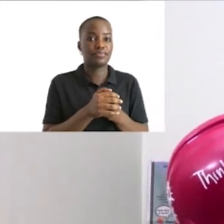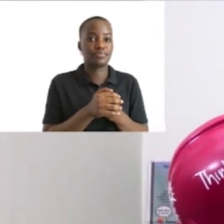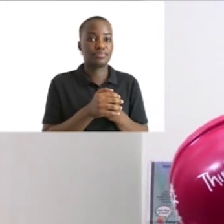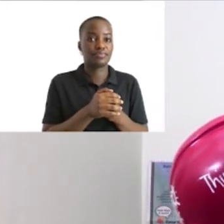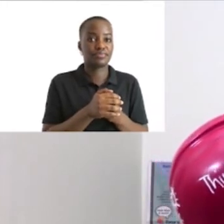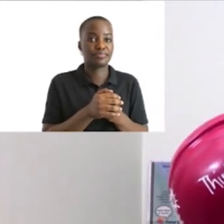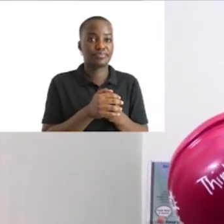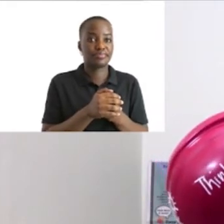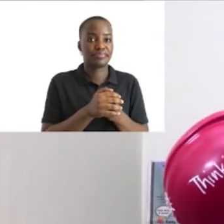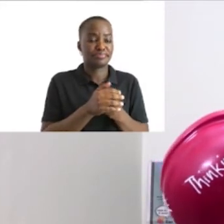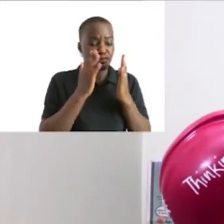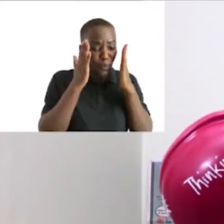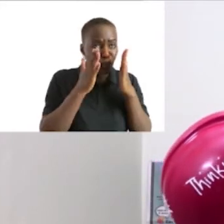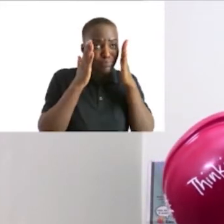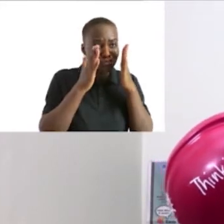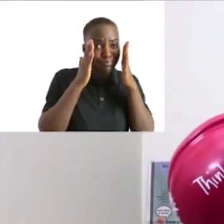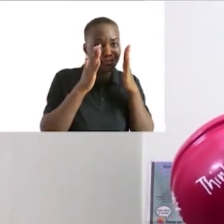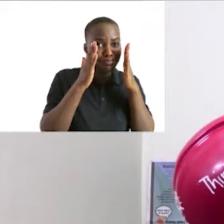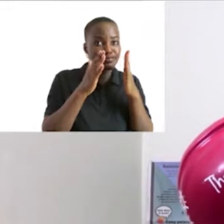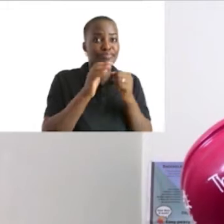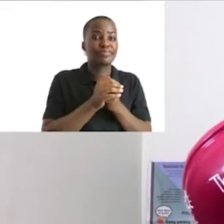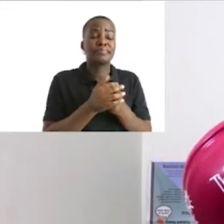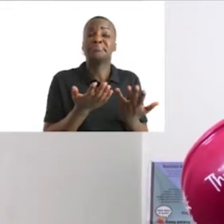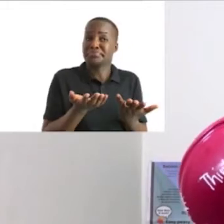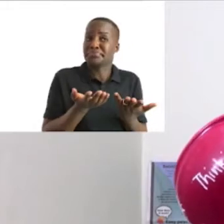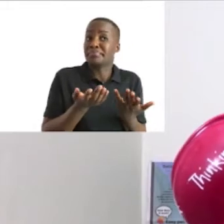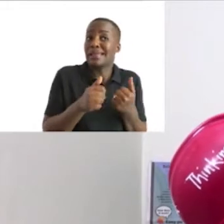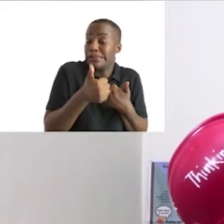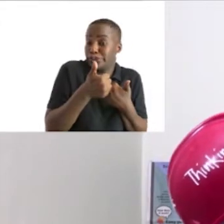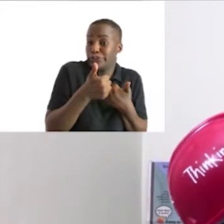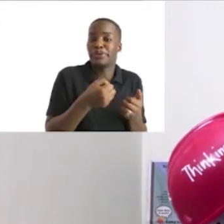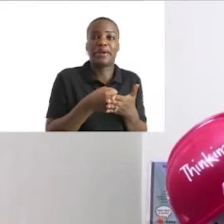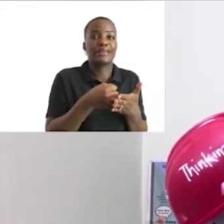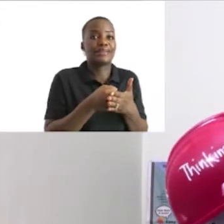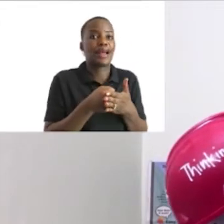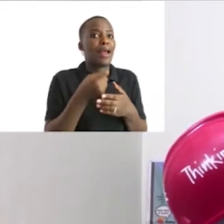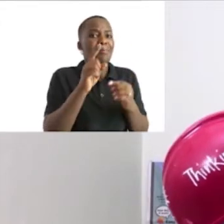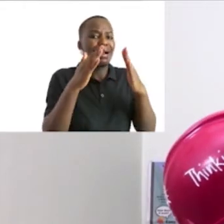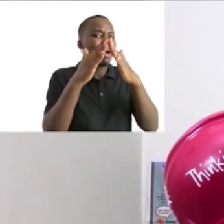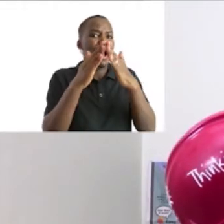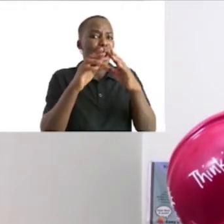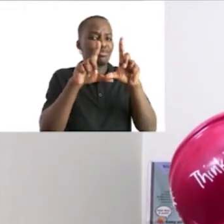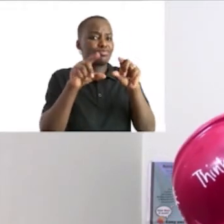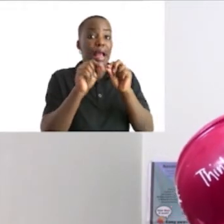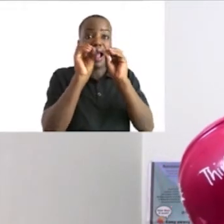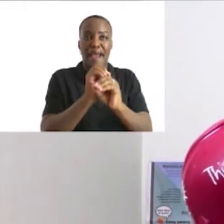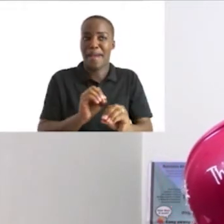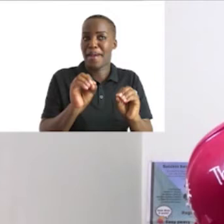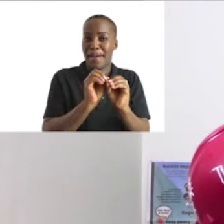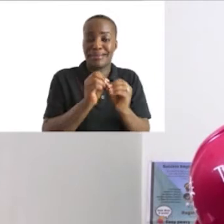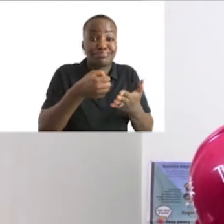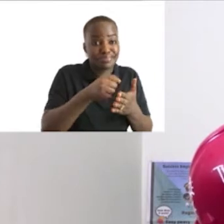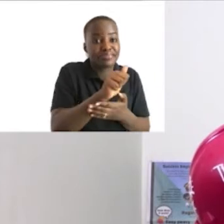Take your time and look at the pictures. Okay, that's another good try, but there's no house of bricks. Let's try